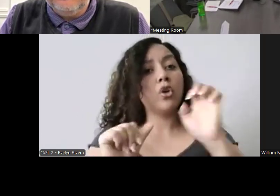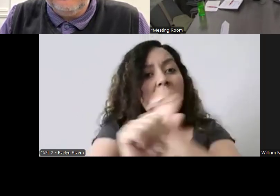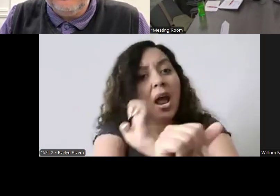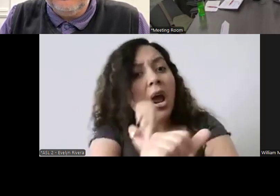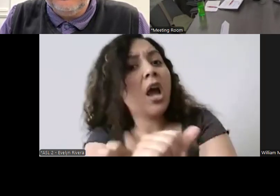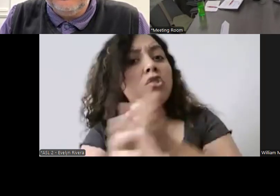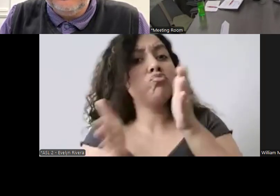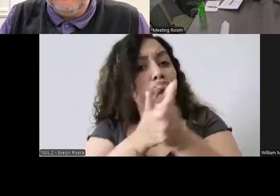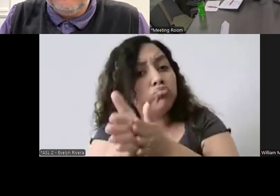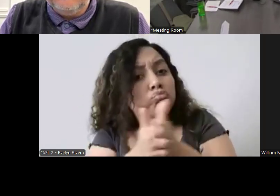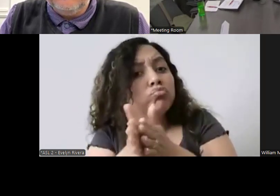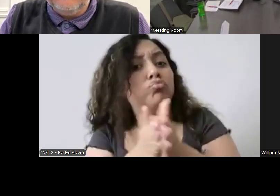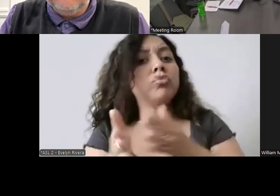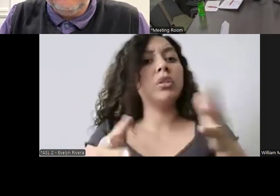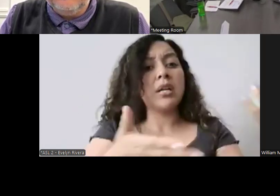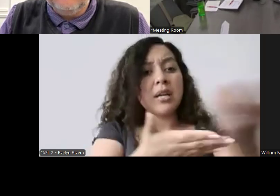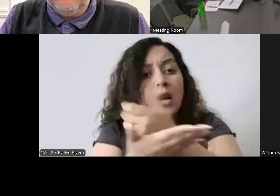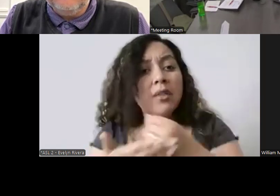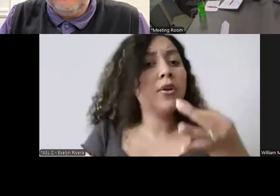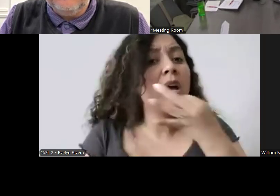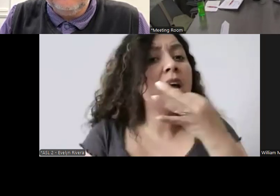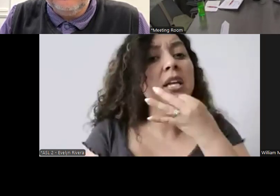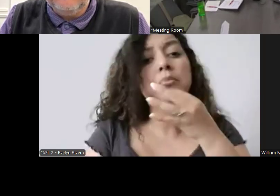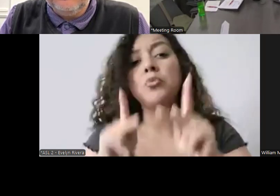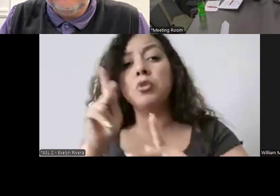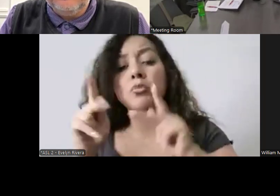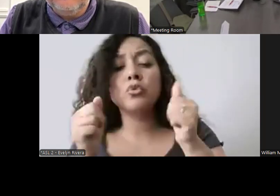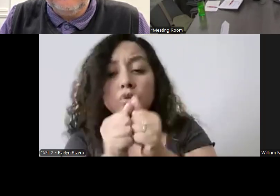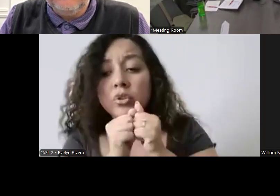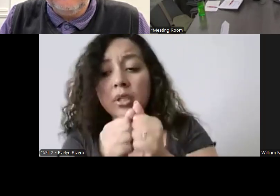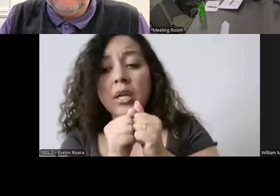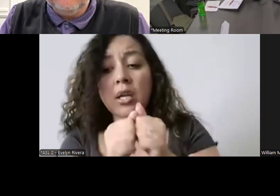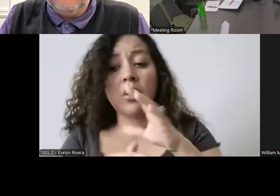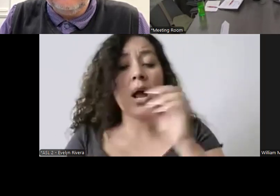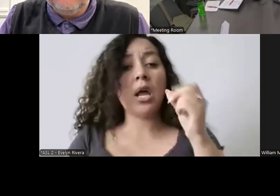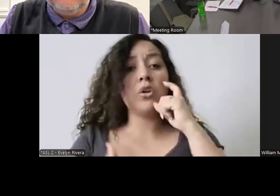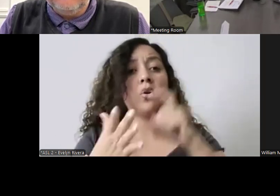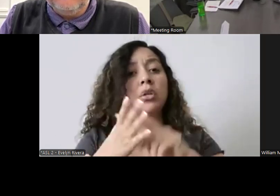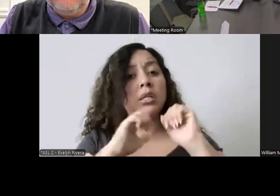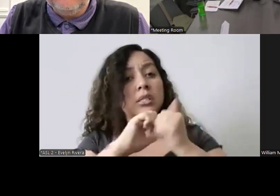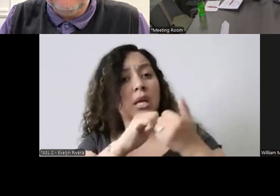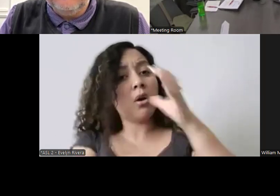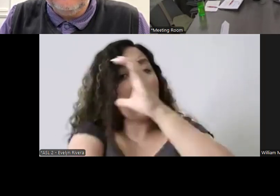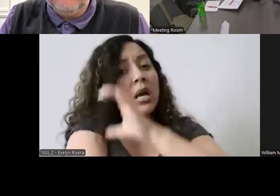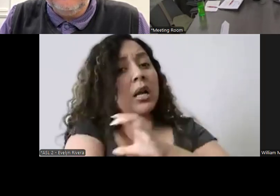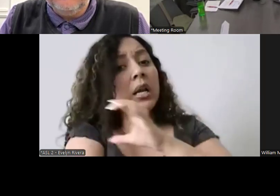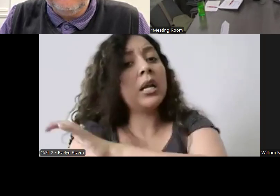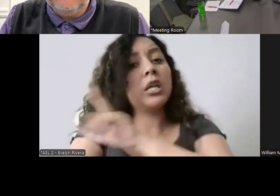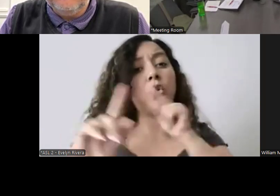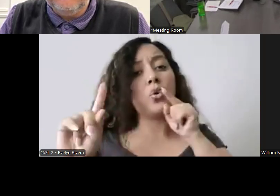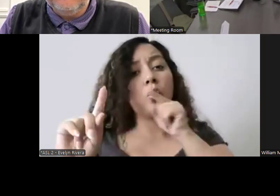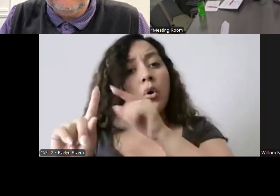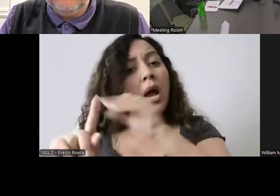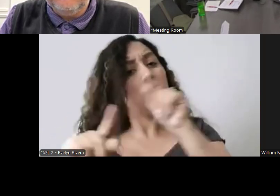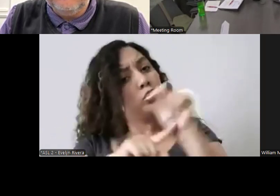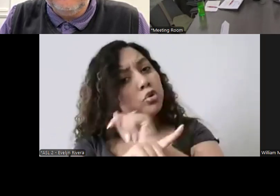and experts together around what this might look like as a research and clinical mission and a training